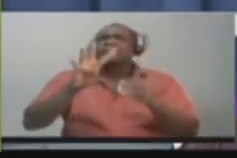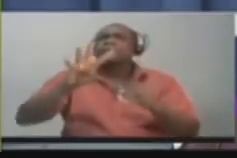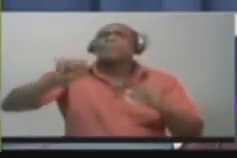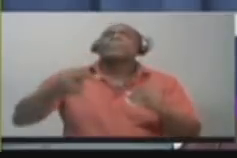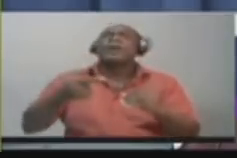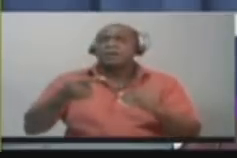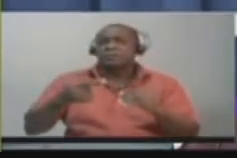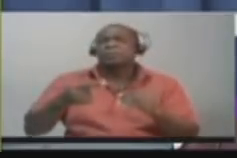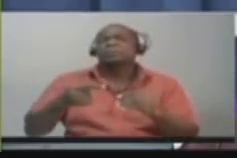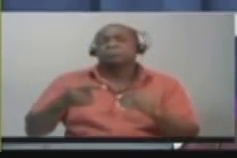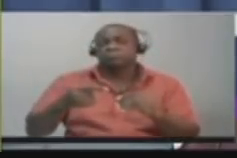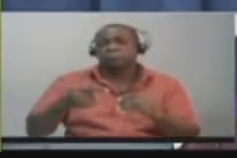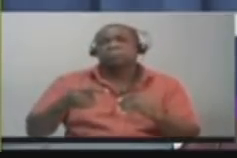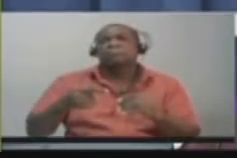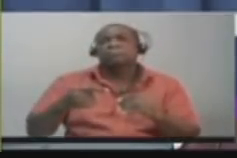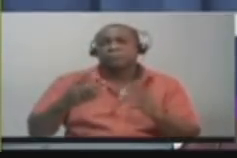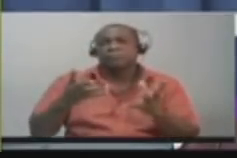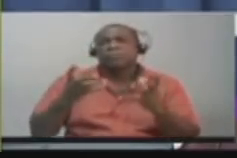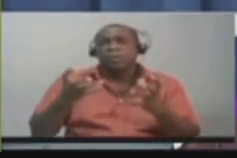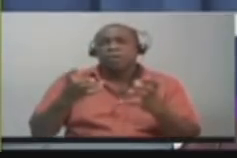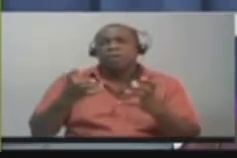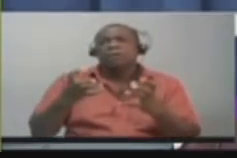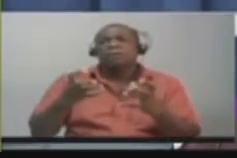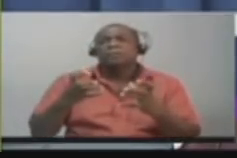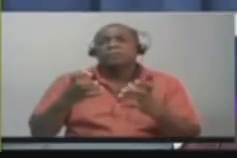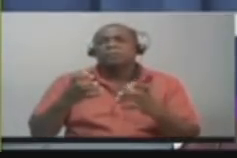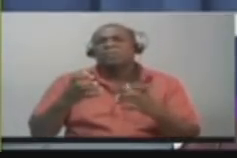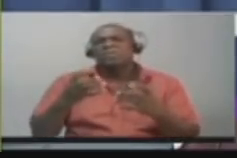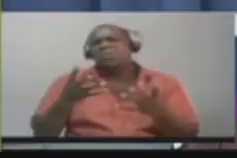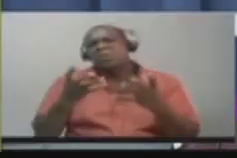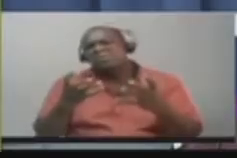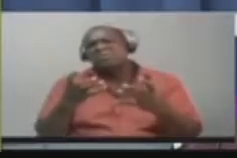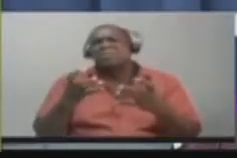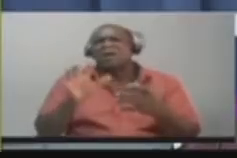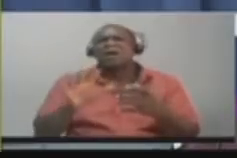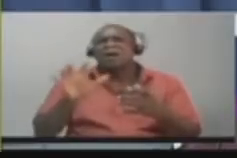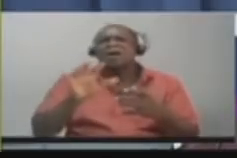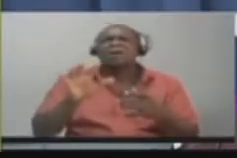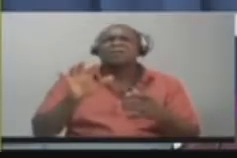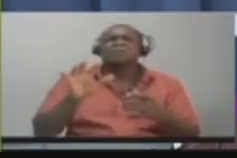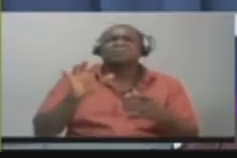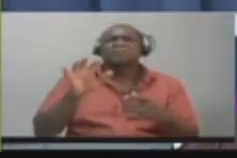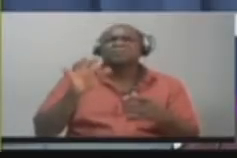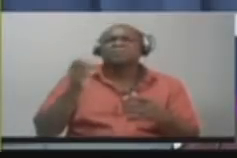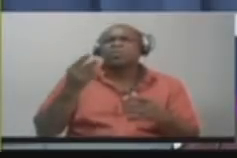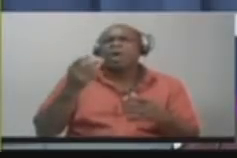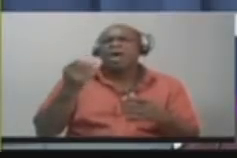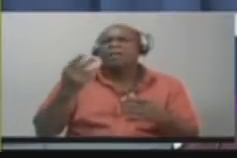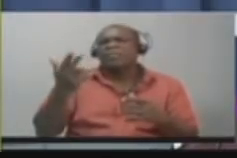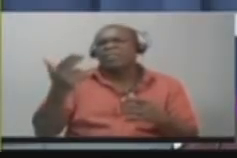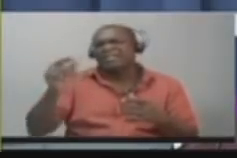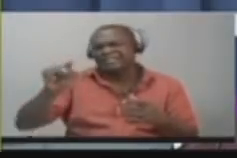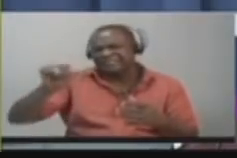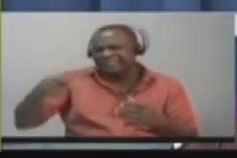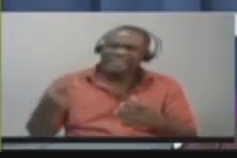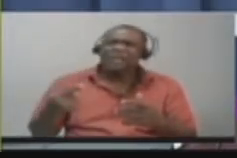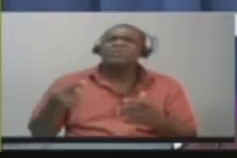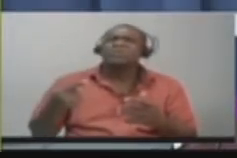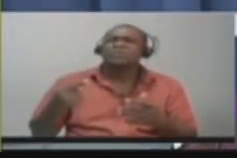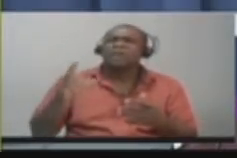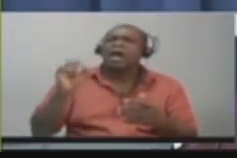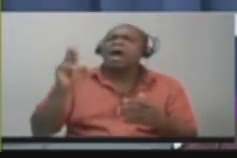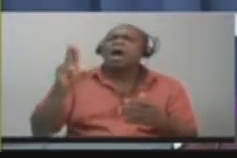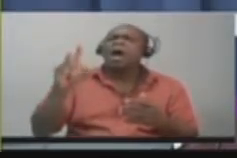from 8,861 to around 13,000 out of a total workforce of about 16,000.